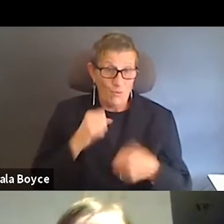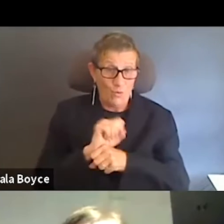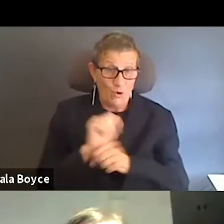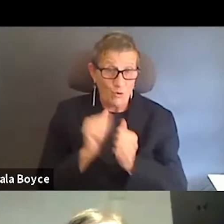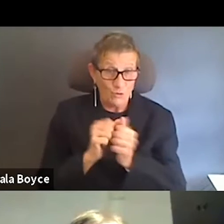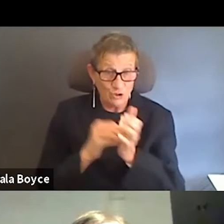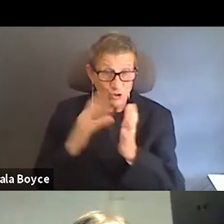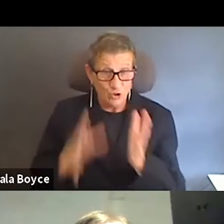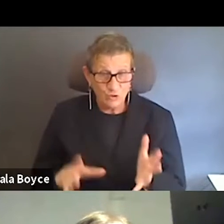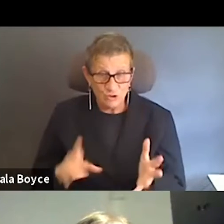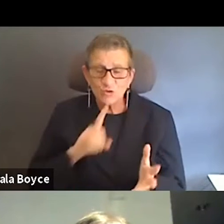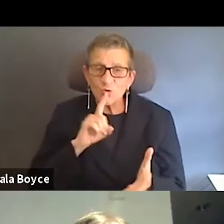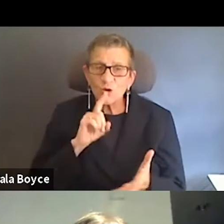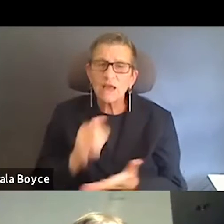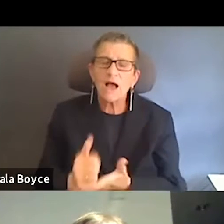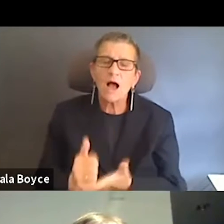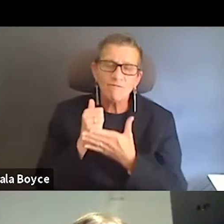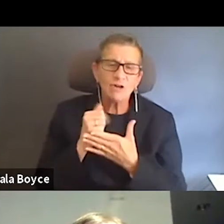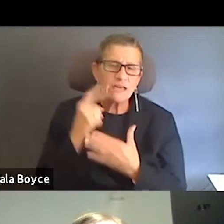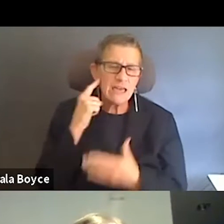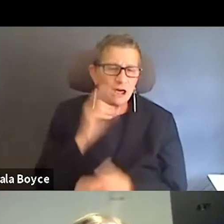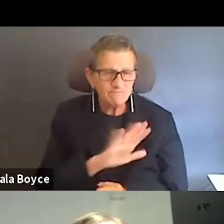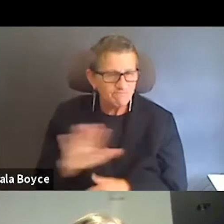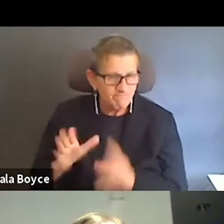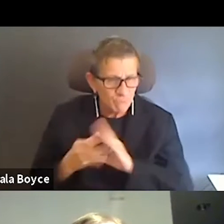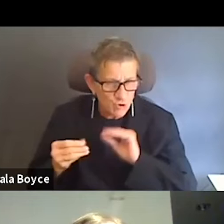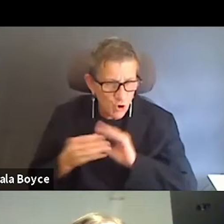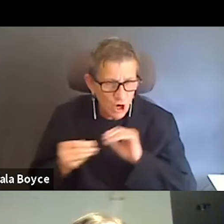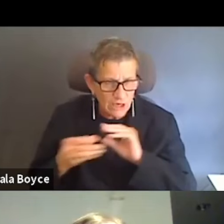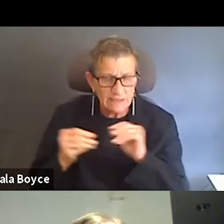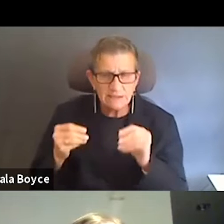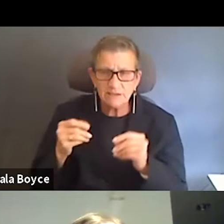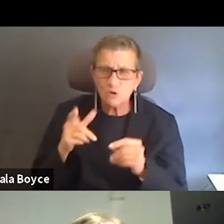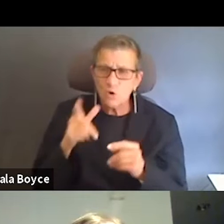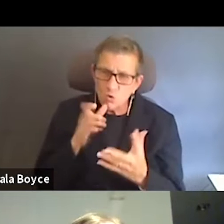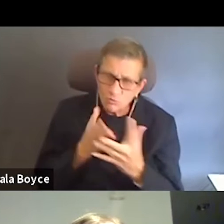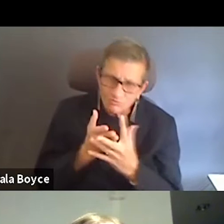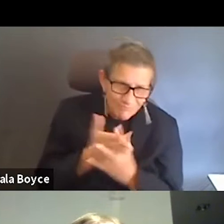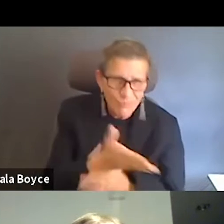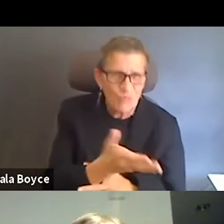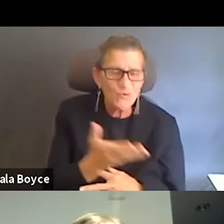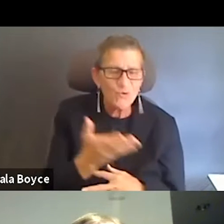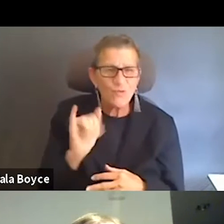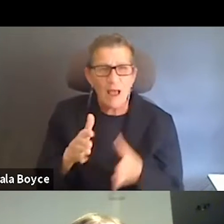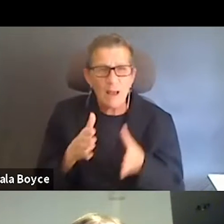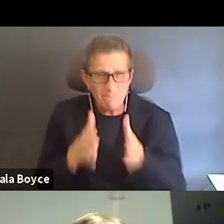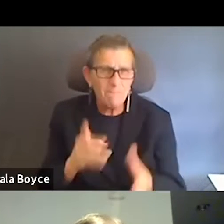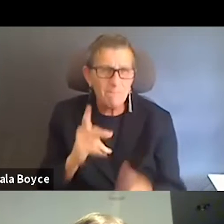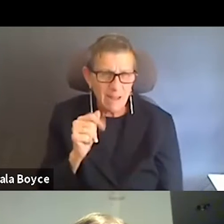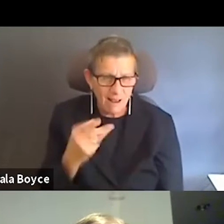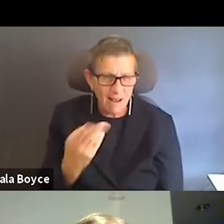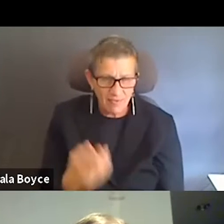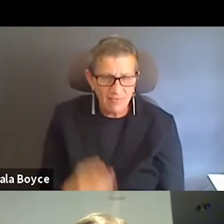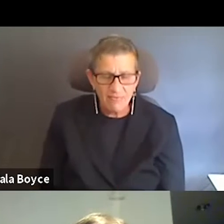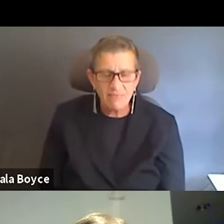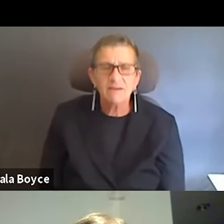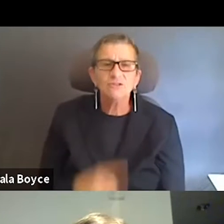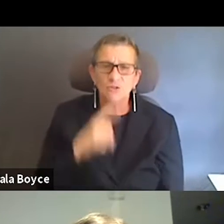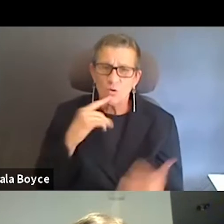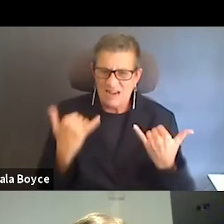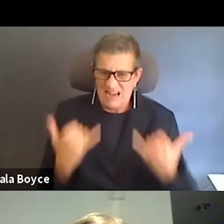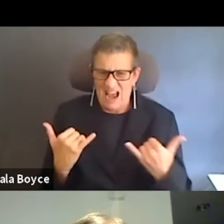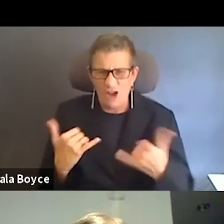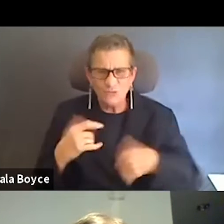students that it's just so helpful to hear the stories of others who have navigated that path. And so, yeah, now is the